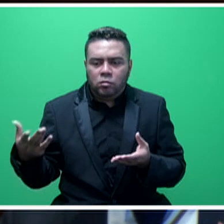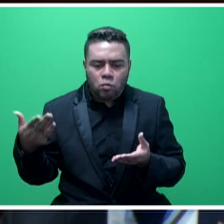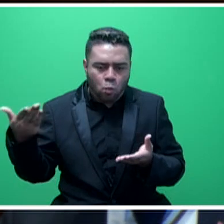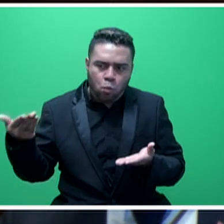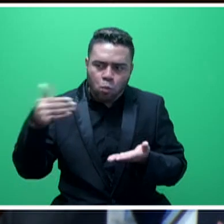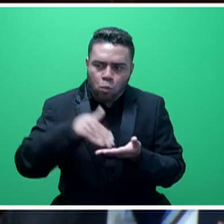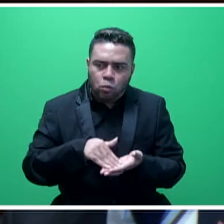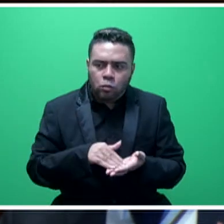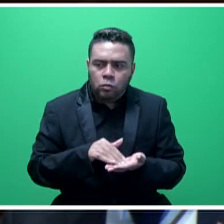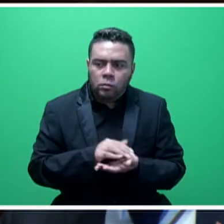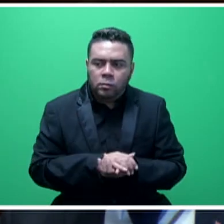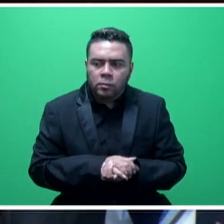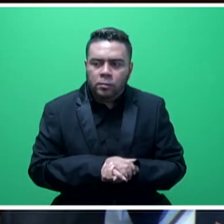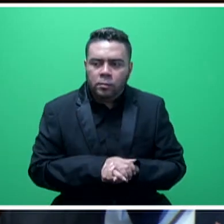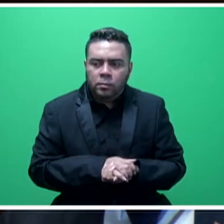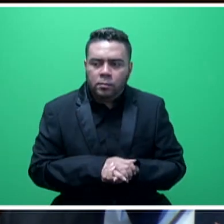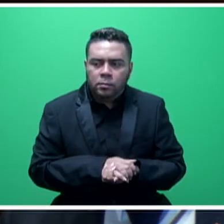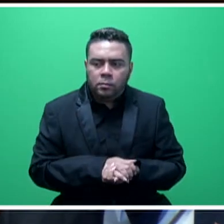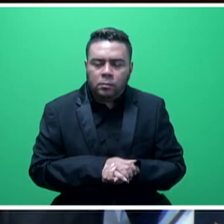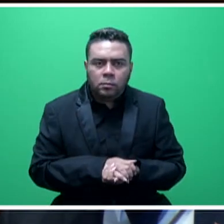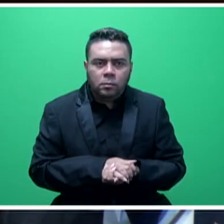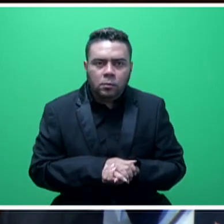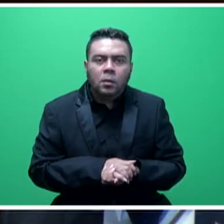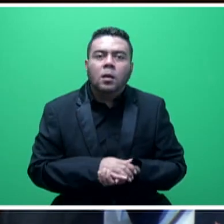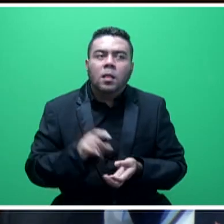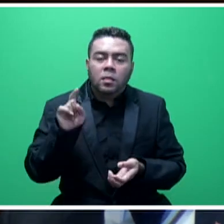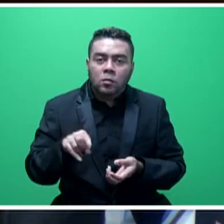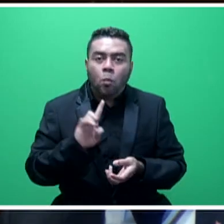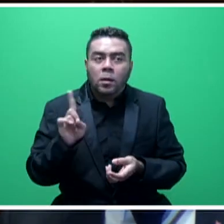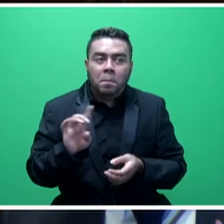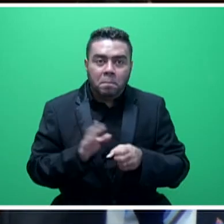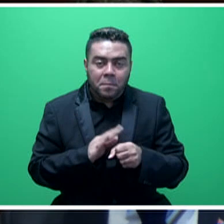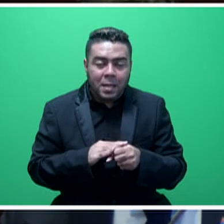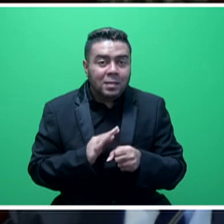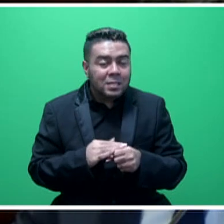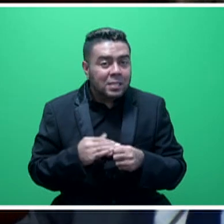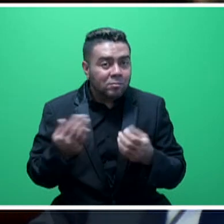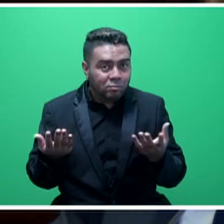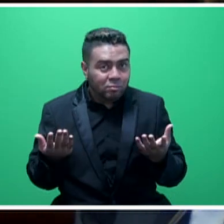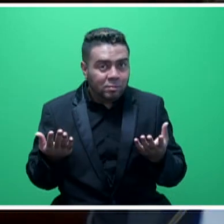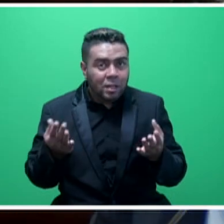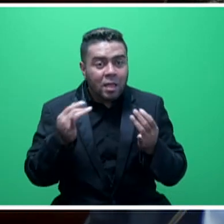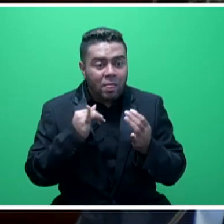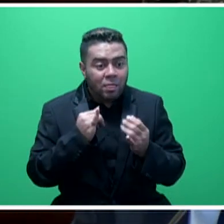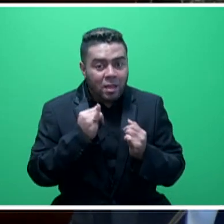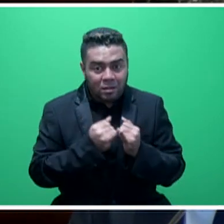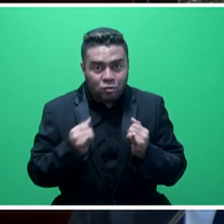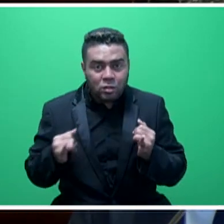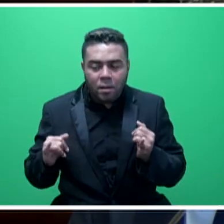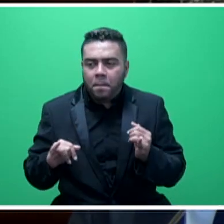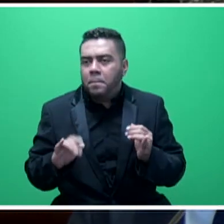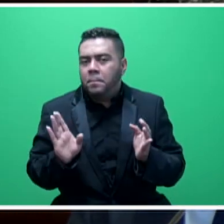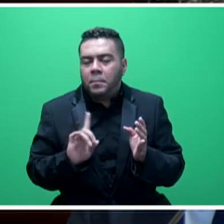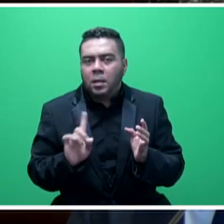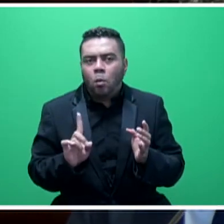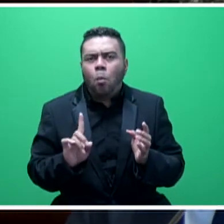Speaker, sir, our greatest asset is our people. They are what makes the industry what it is today, and our economic resilience actually